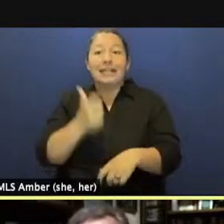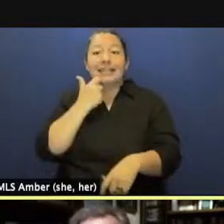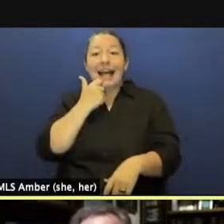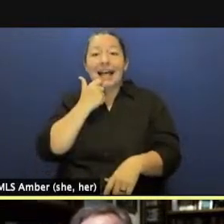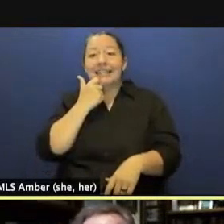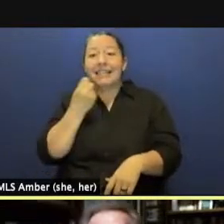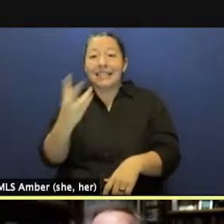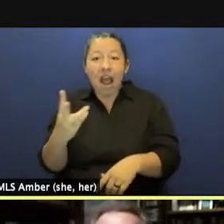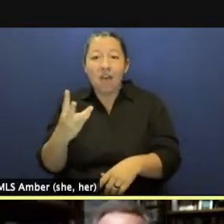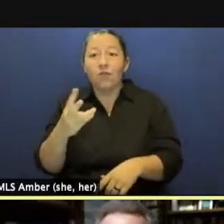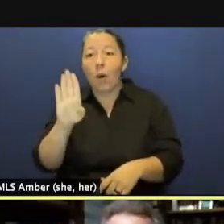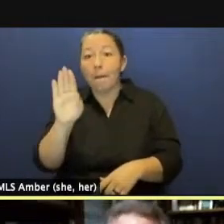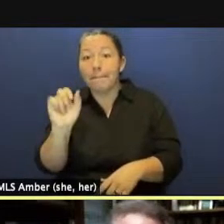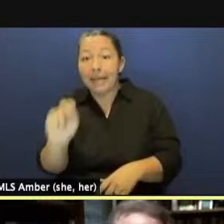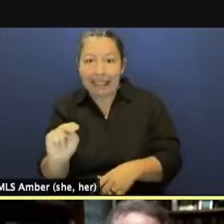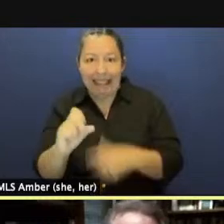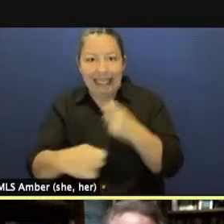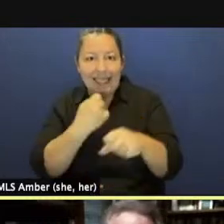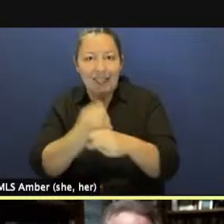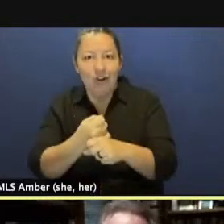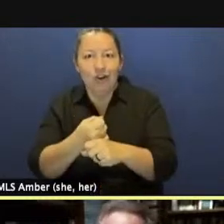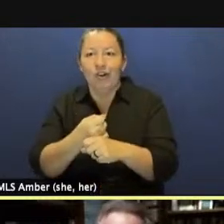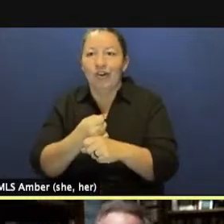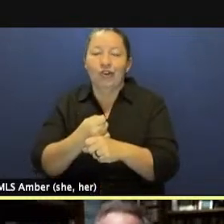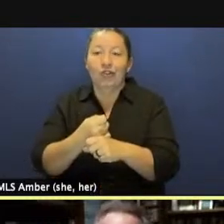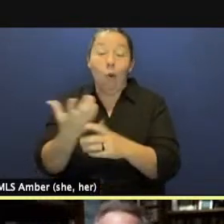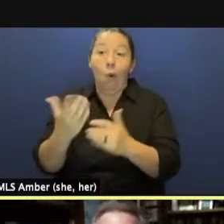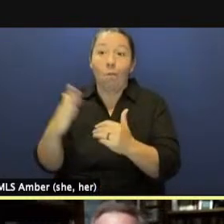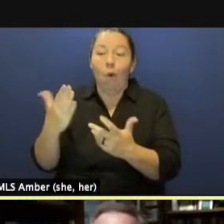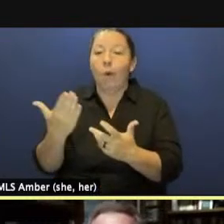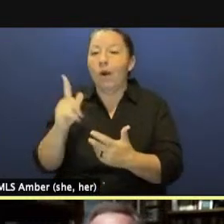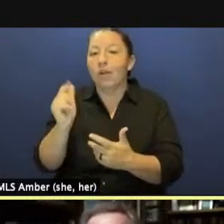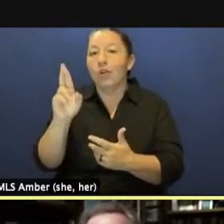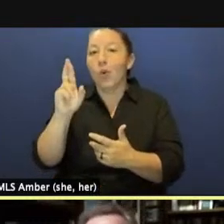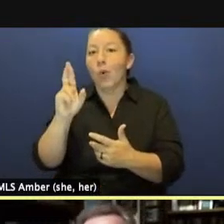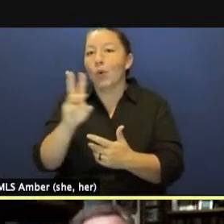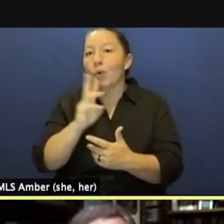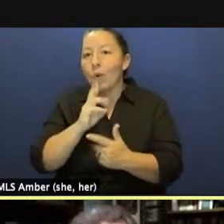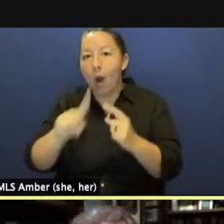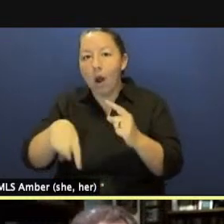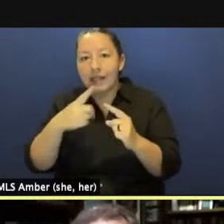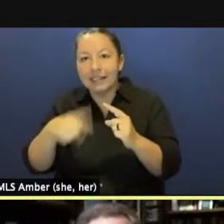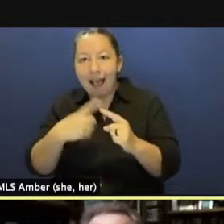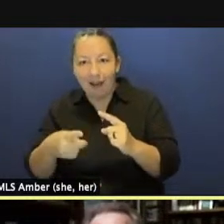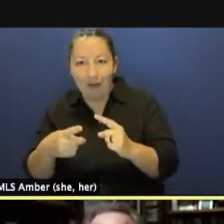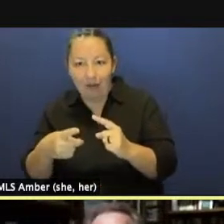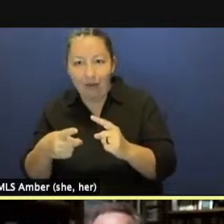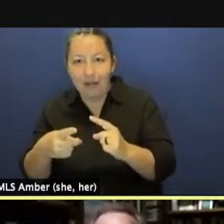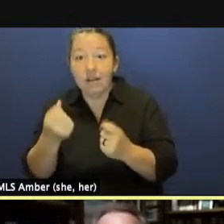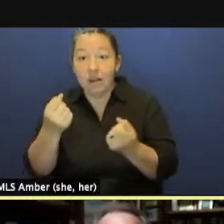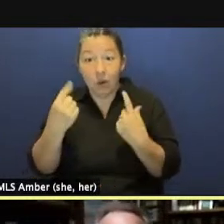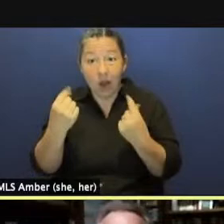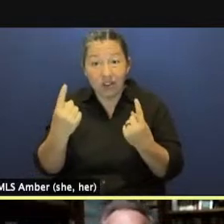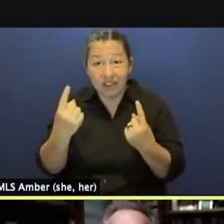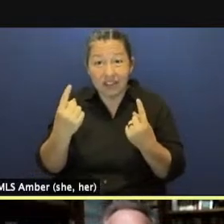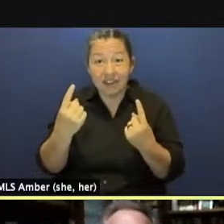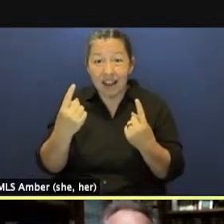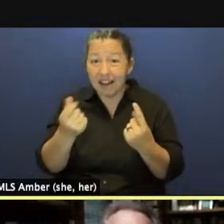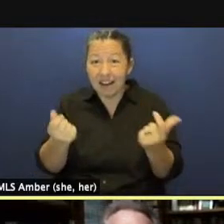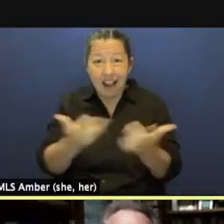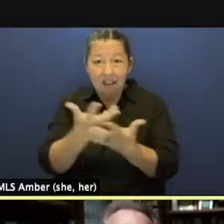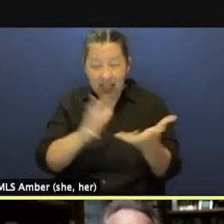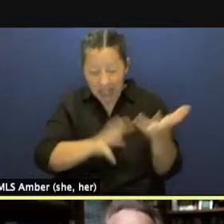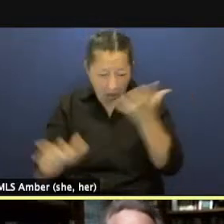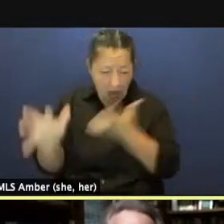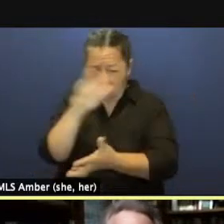more, the lunar water cycle from micrometeors. Now, all this will be mixed up, as we know, the bombardment